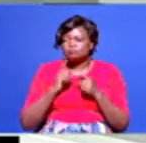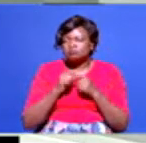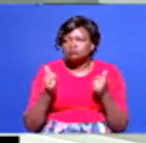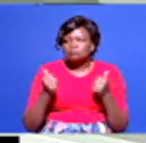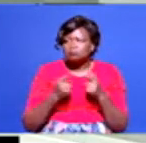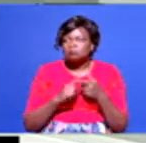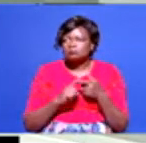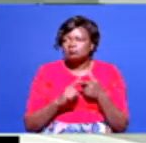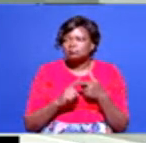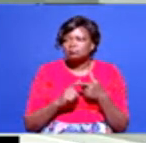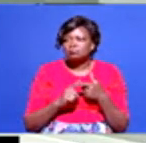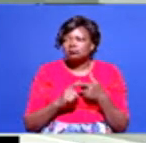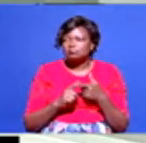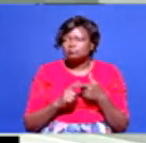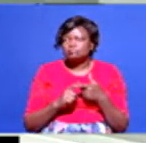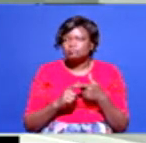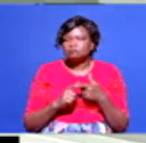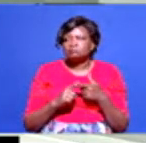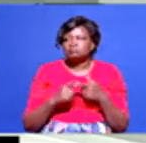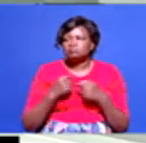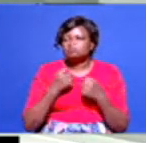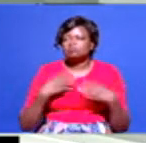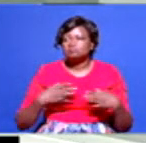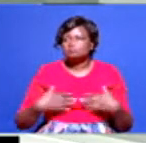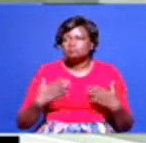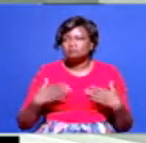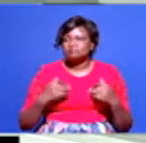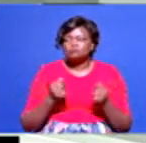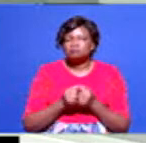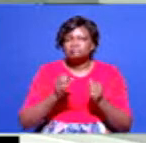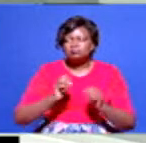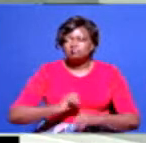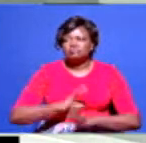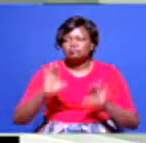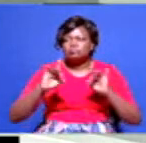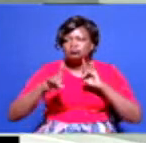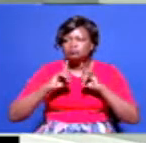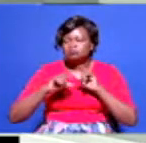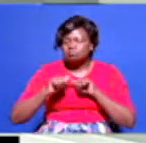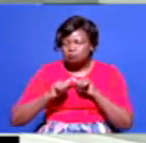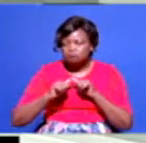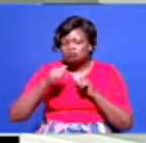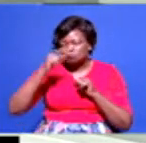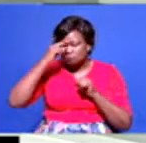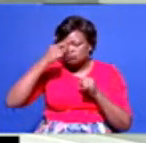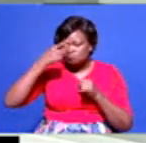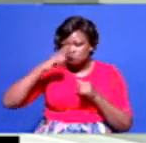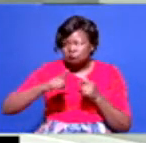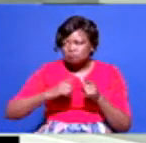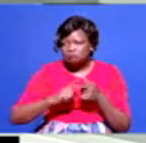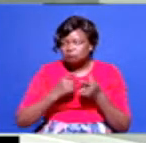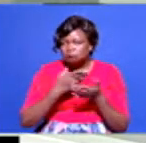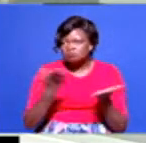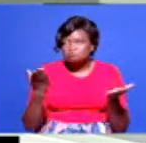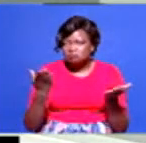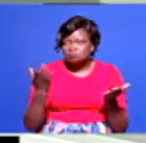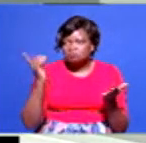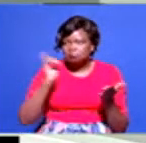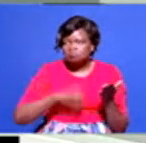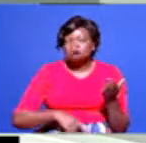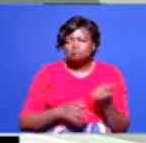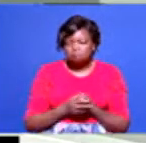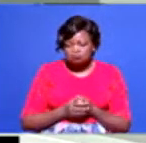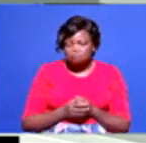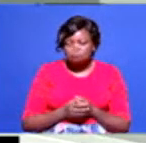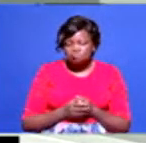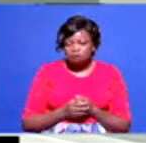him impress his audience with his clarity in articulating government policies. Now, these are excerpts of some of those